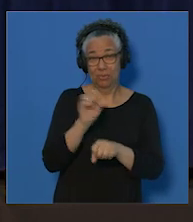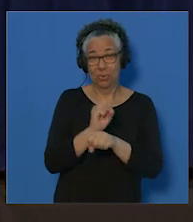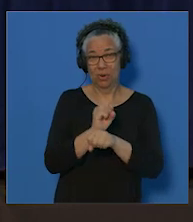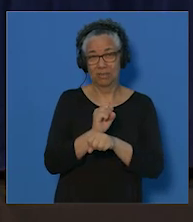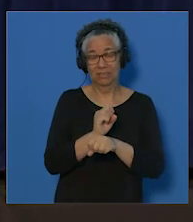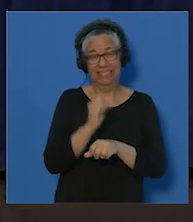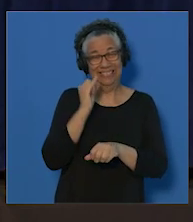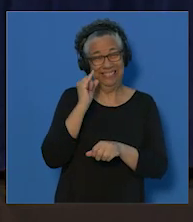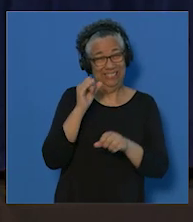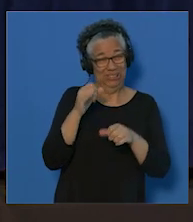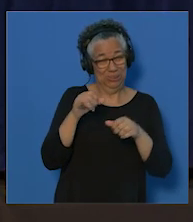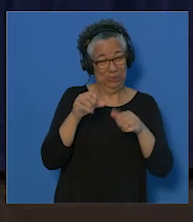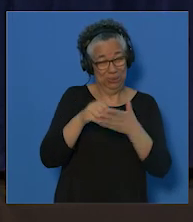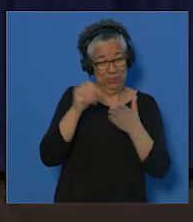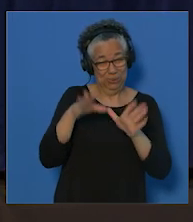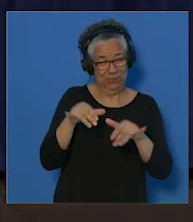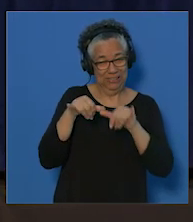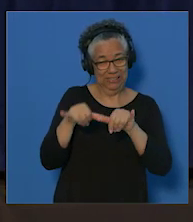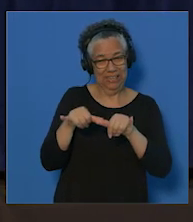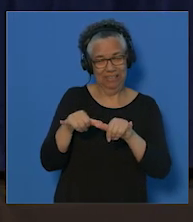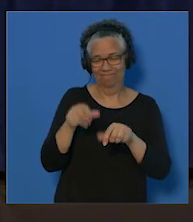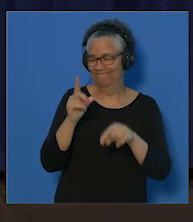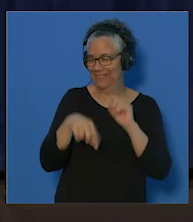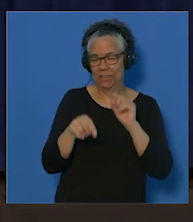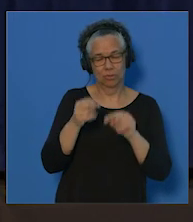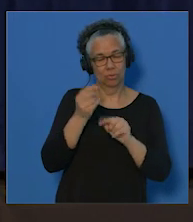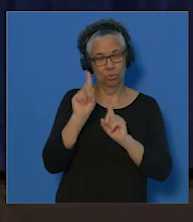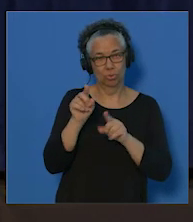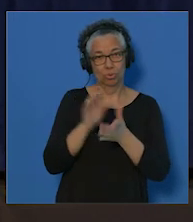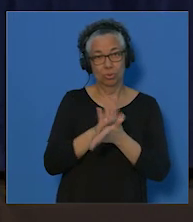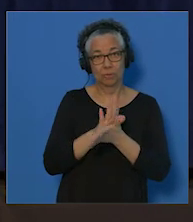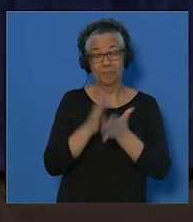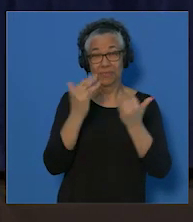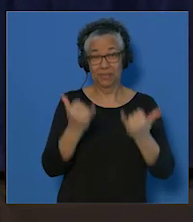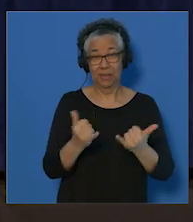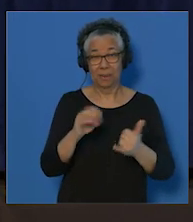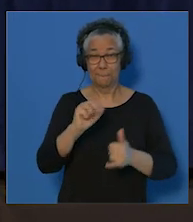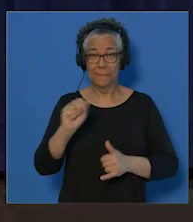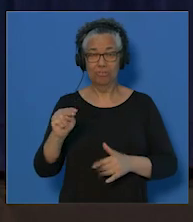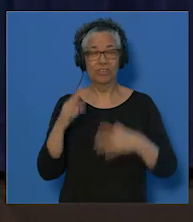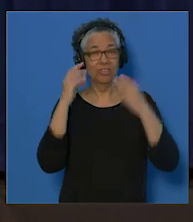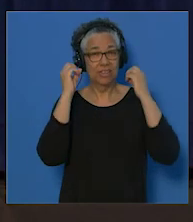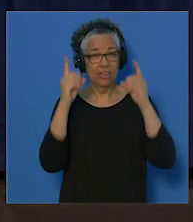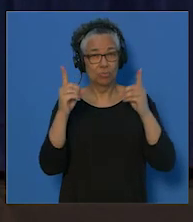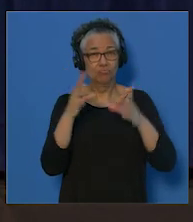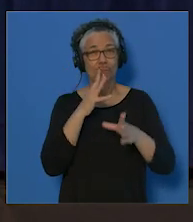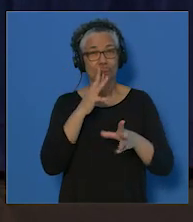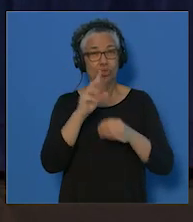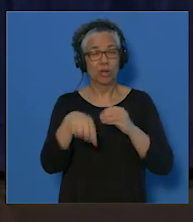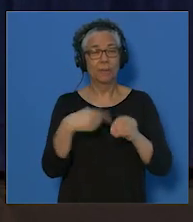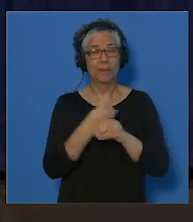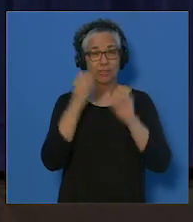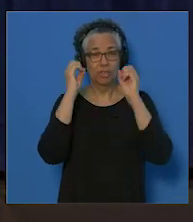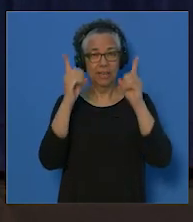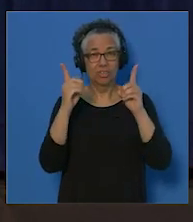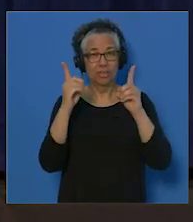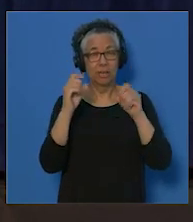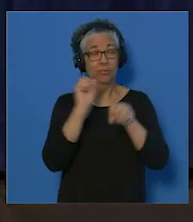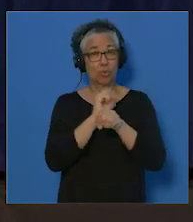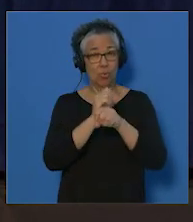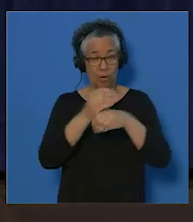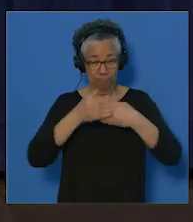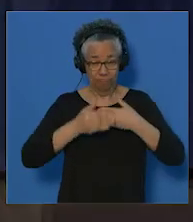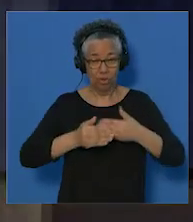return to school. Today, the Minister of Education will provide an update on education and the work ahead.